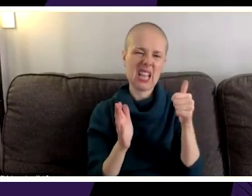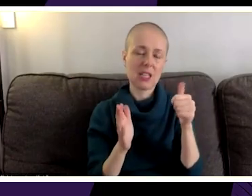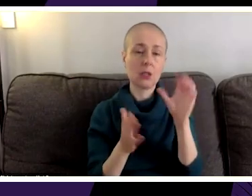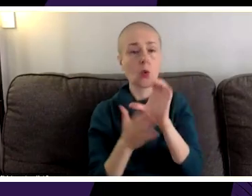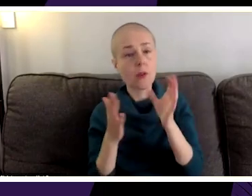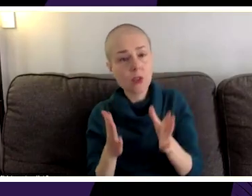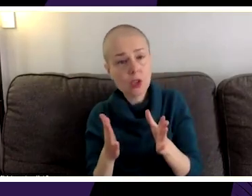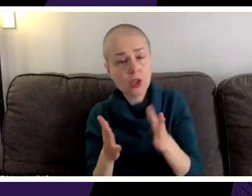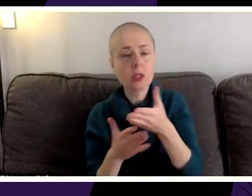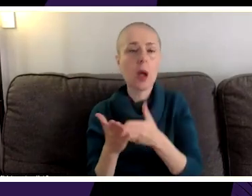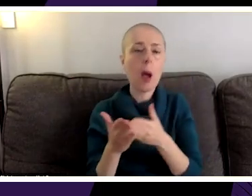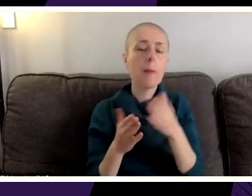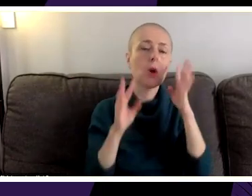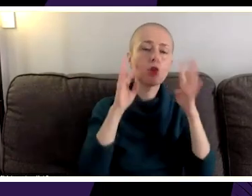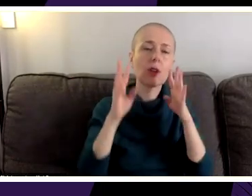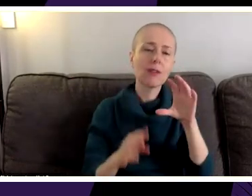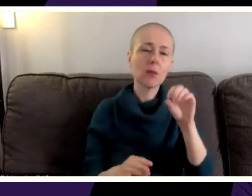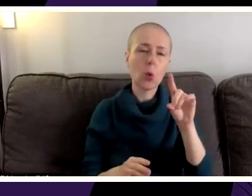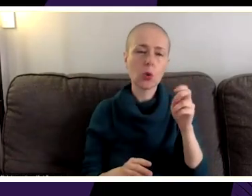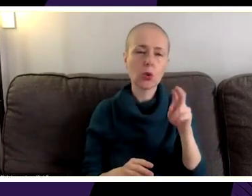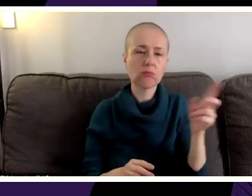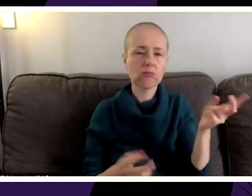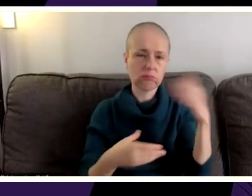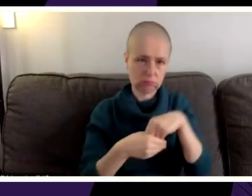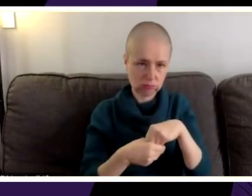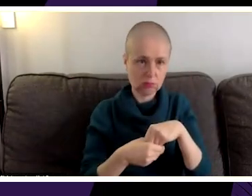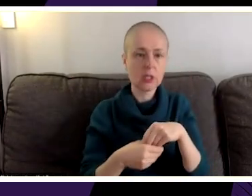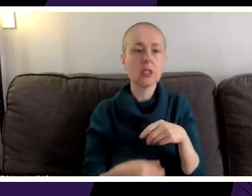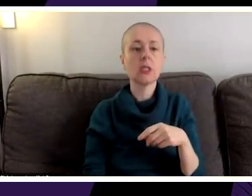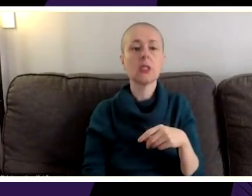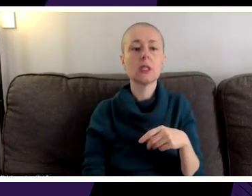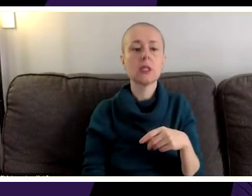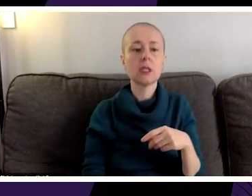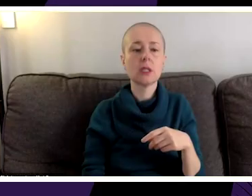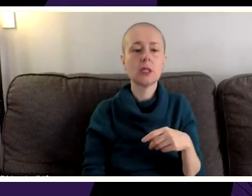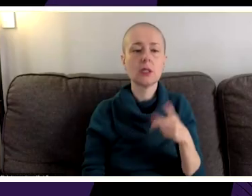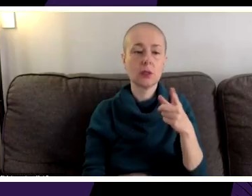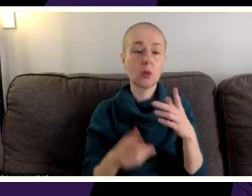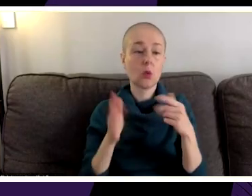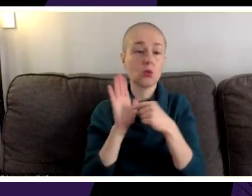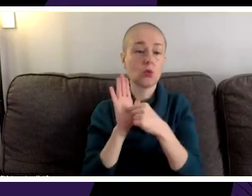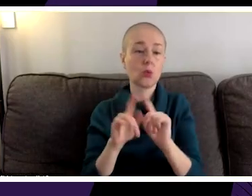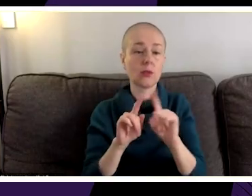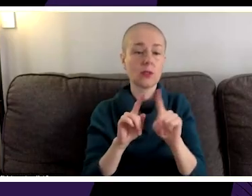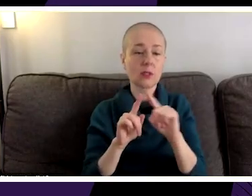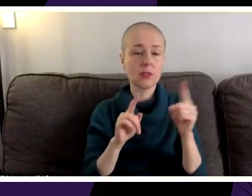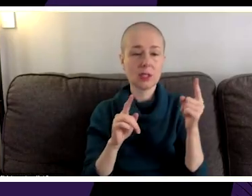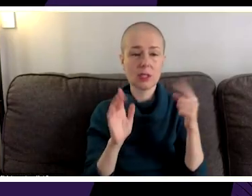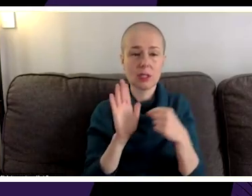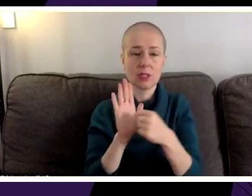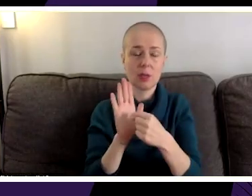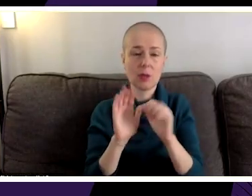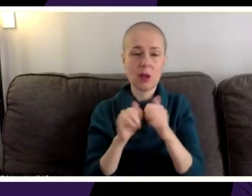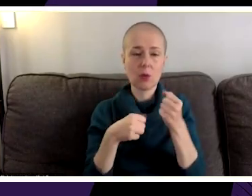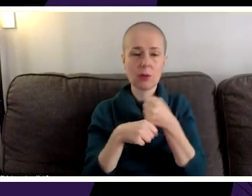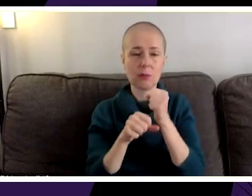choreographers, a few creative coders come, and basically workshop different ideas of how they could make scores with this